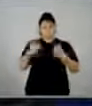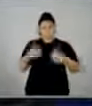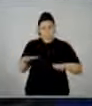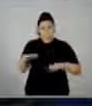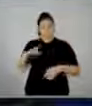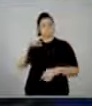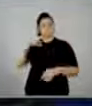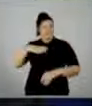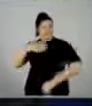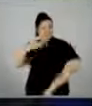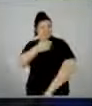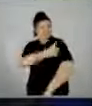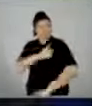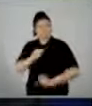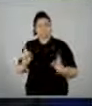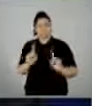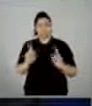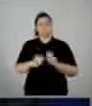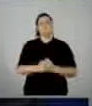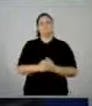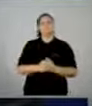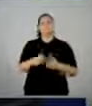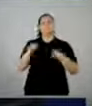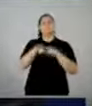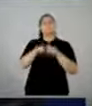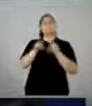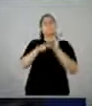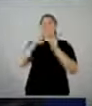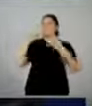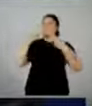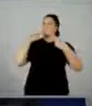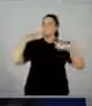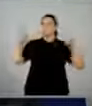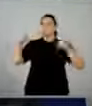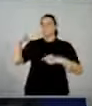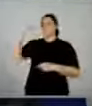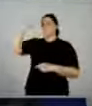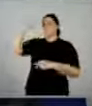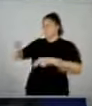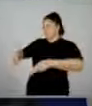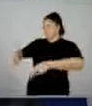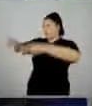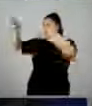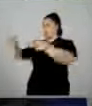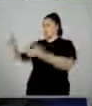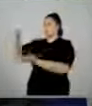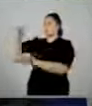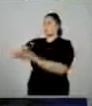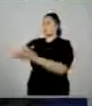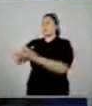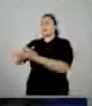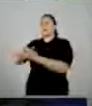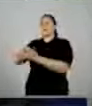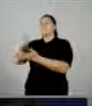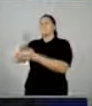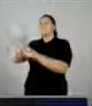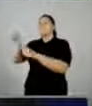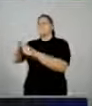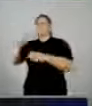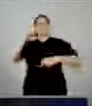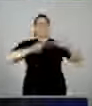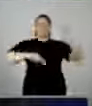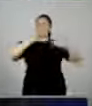own quarantine facility, which could spell the end of hotel quarantine. Given that we've just approved two vaccines and we're starting the rollout, is something like that necessary, and will you be